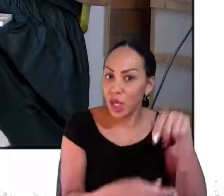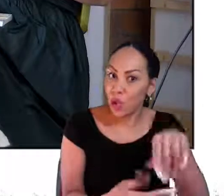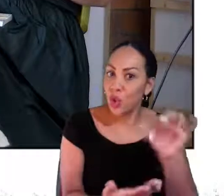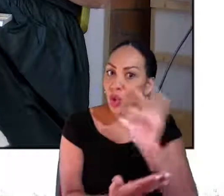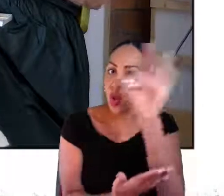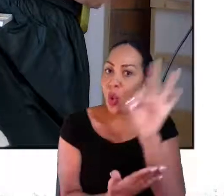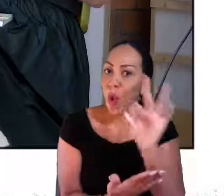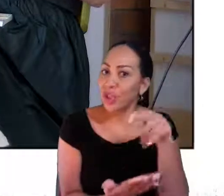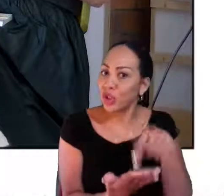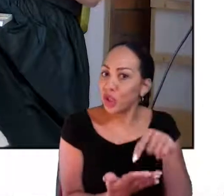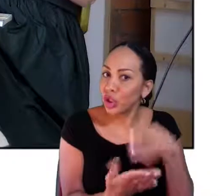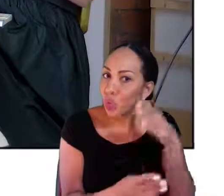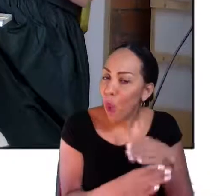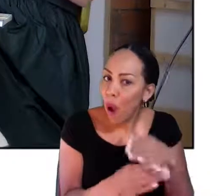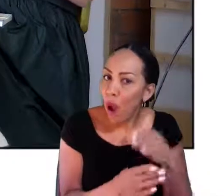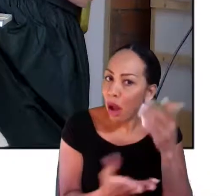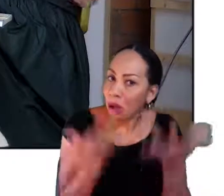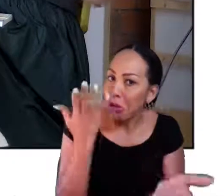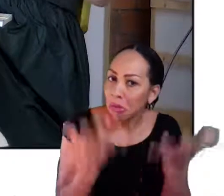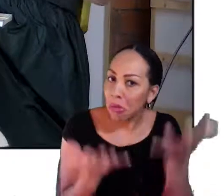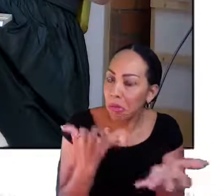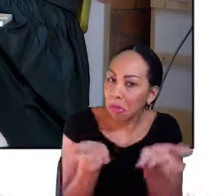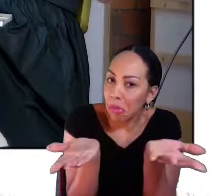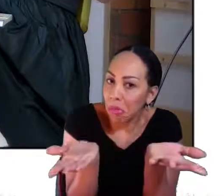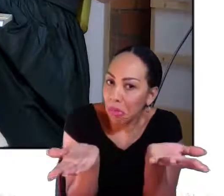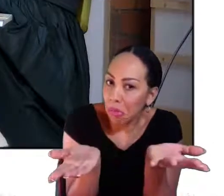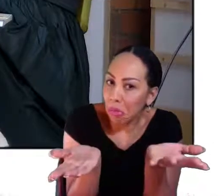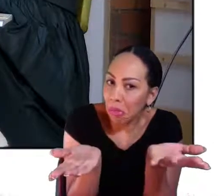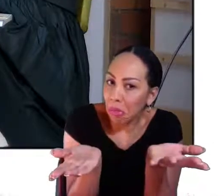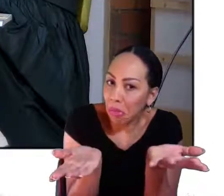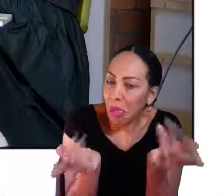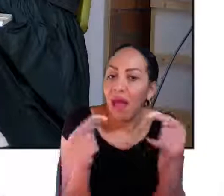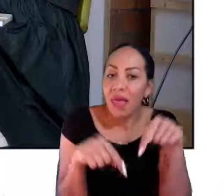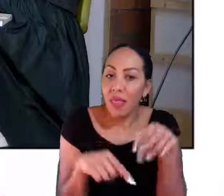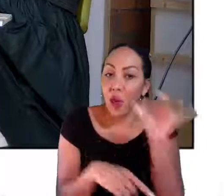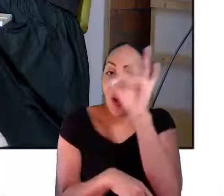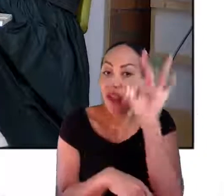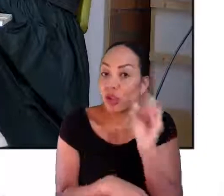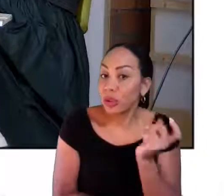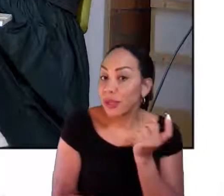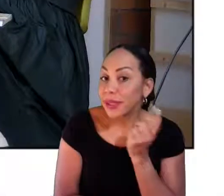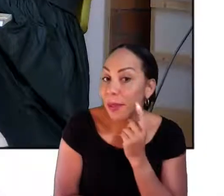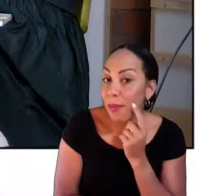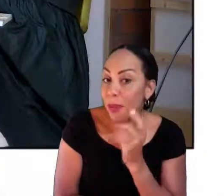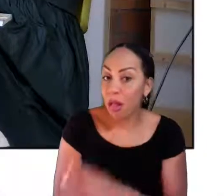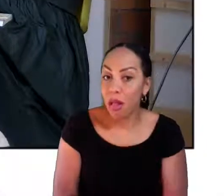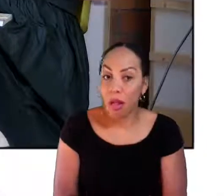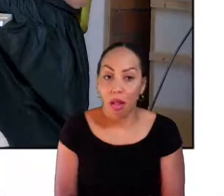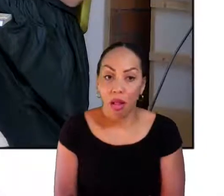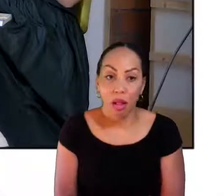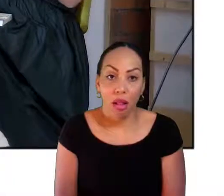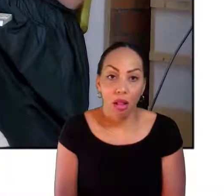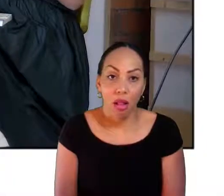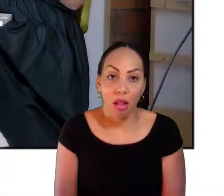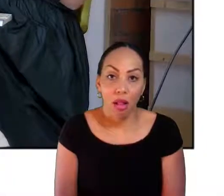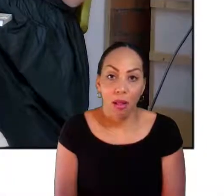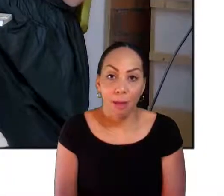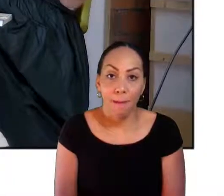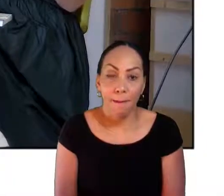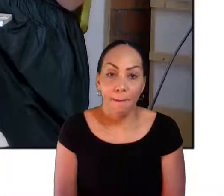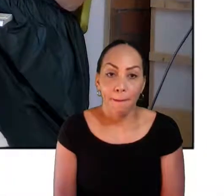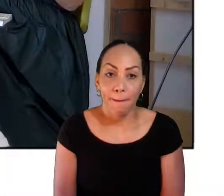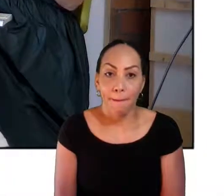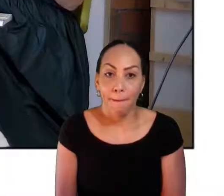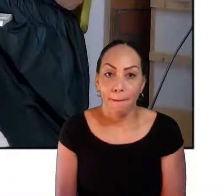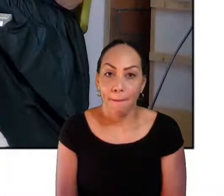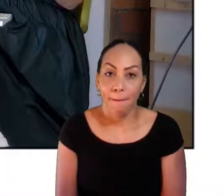actually work? Because they're incredibly simple, and I don't know, but now we've done it, they feel